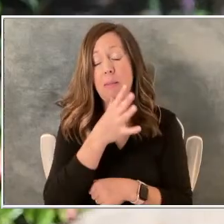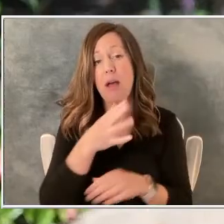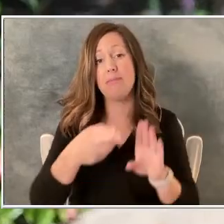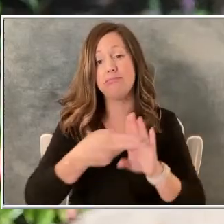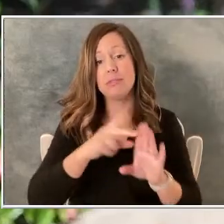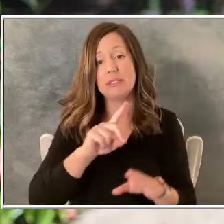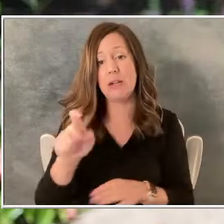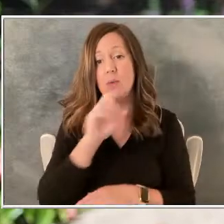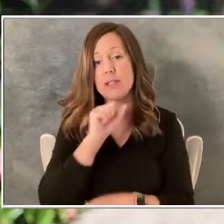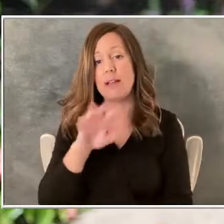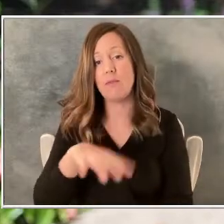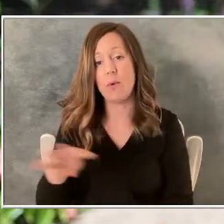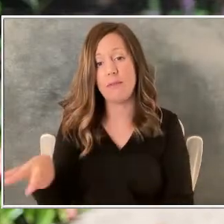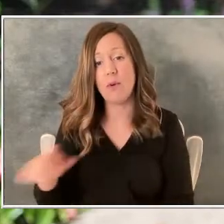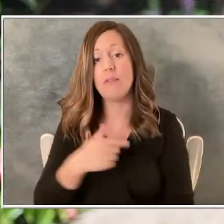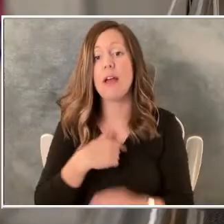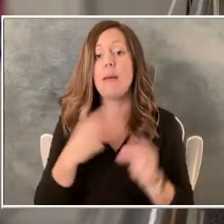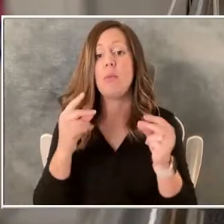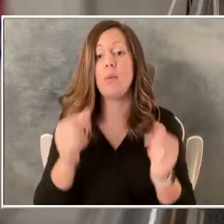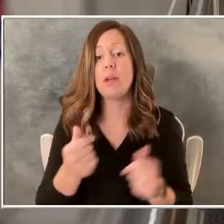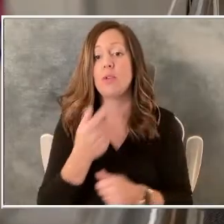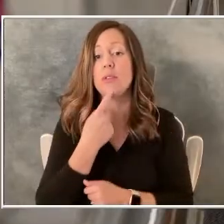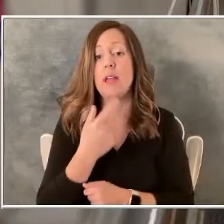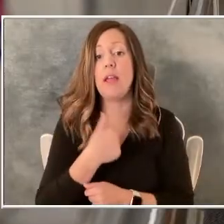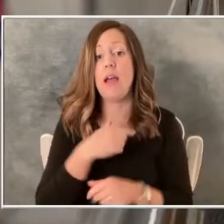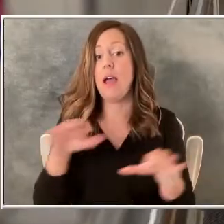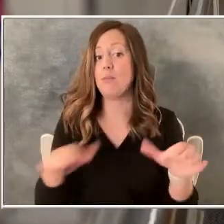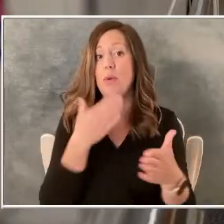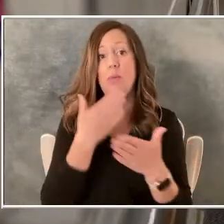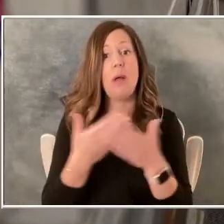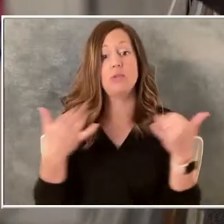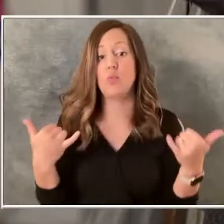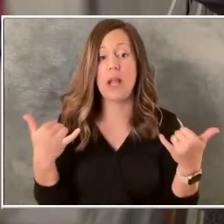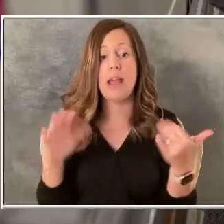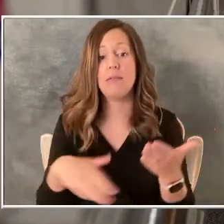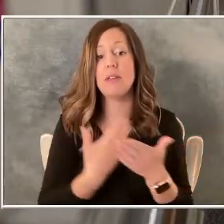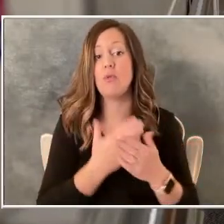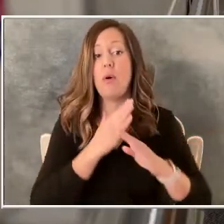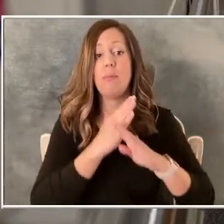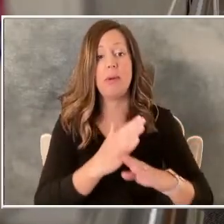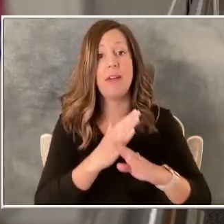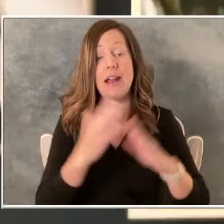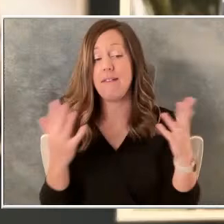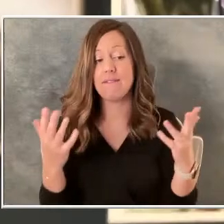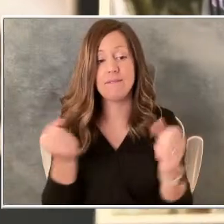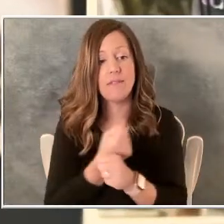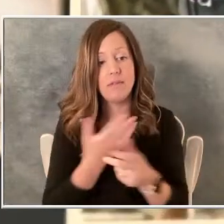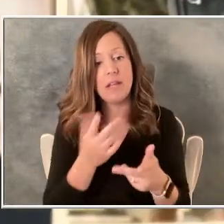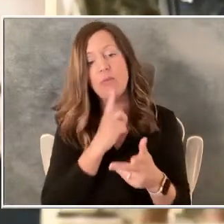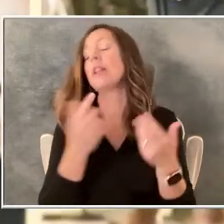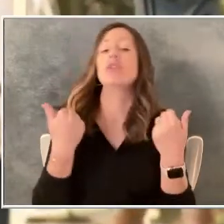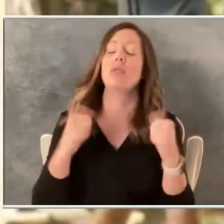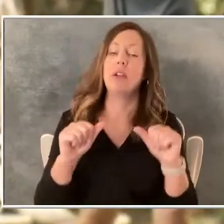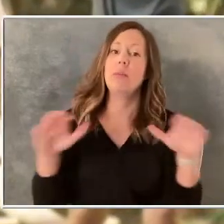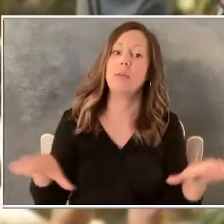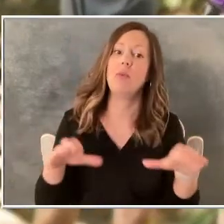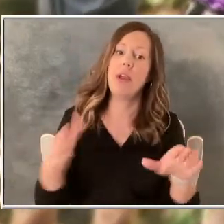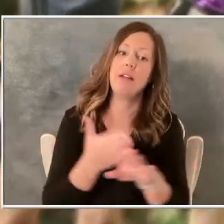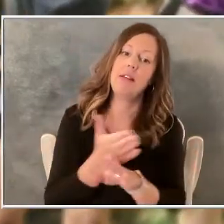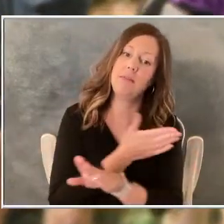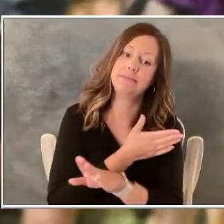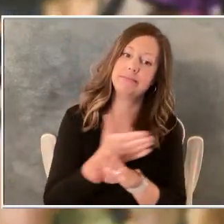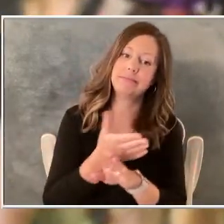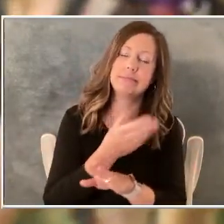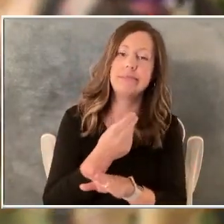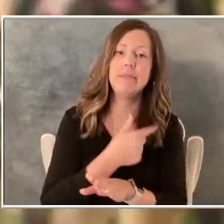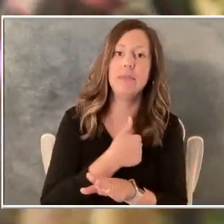say, like, I am well today, and this is all preventative care. It's all trying to be proactive, and I, apply that to everything